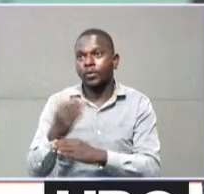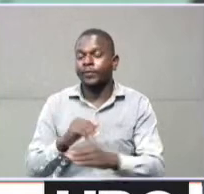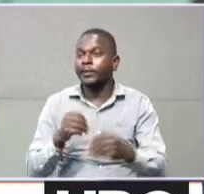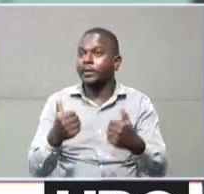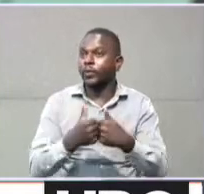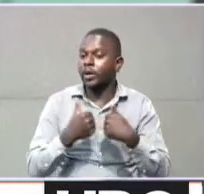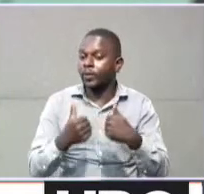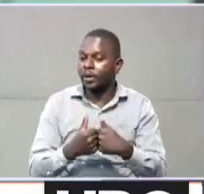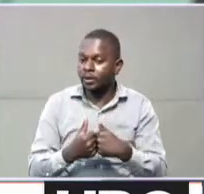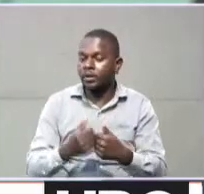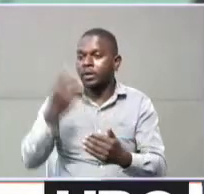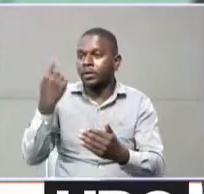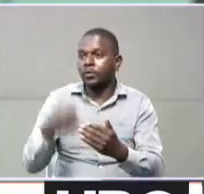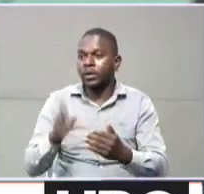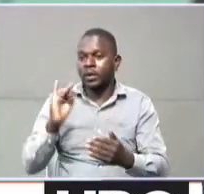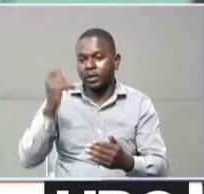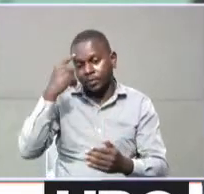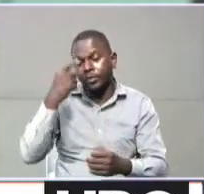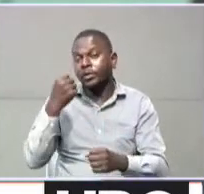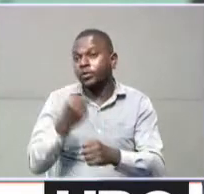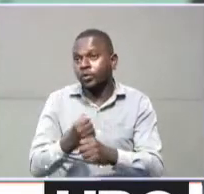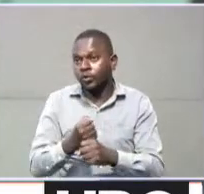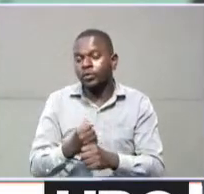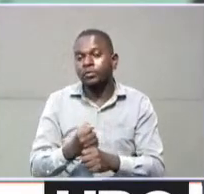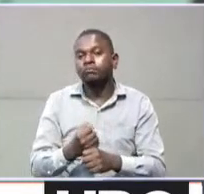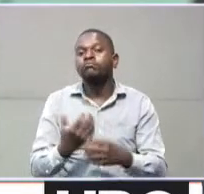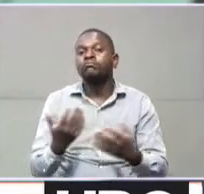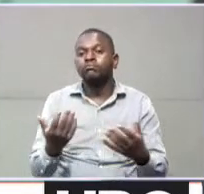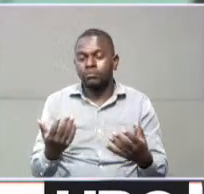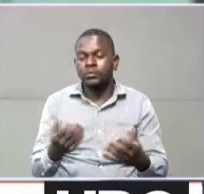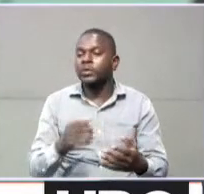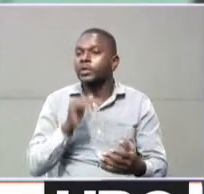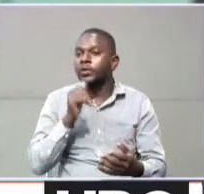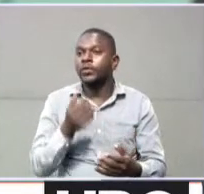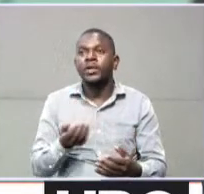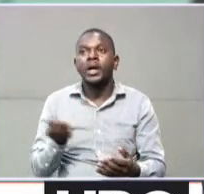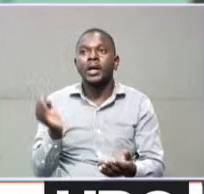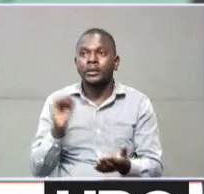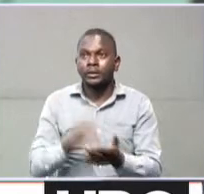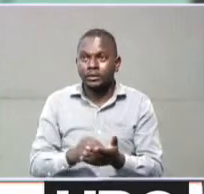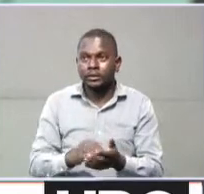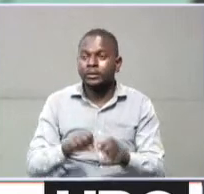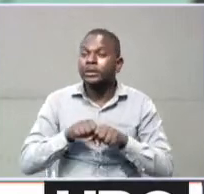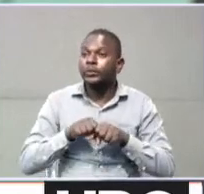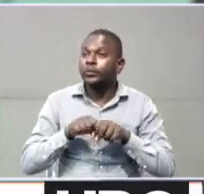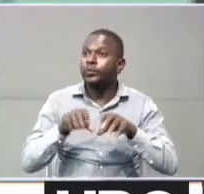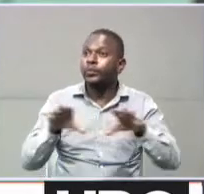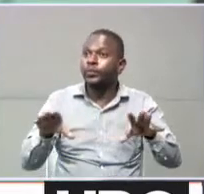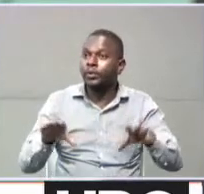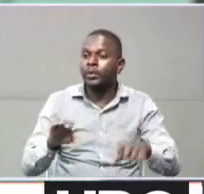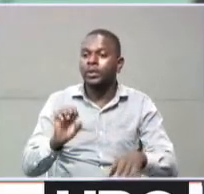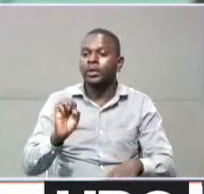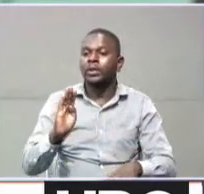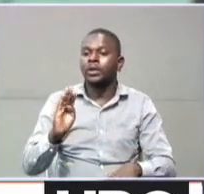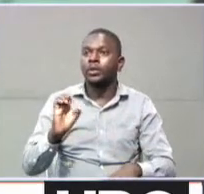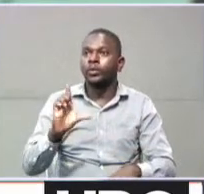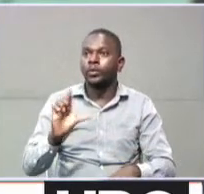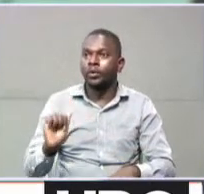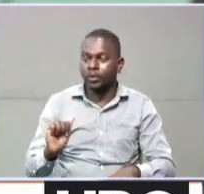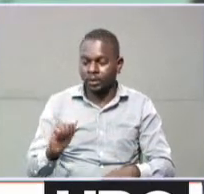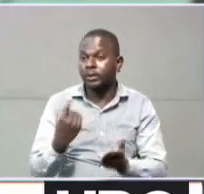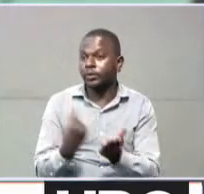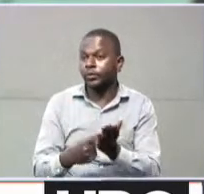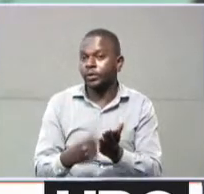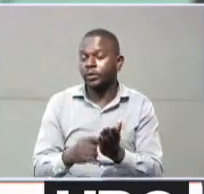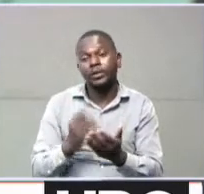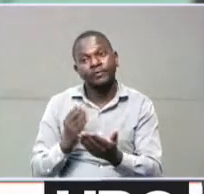us what the government is doing so that we don't have a spirit in uganda given the fact